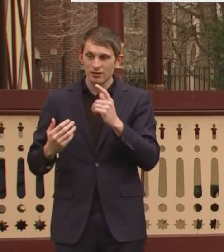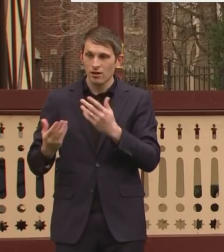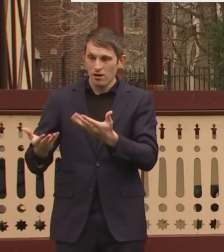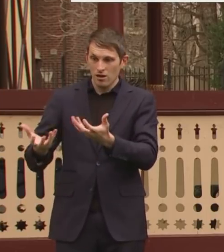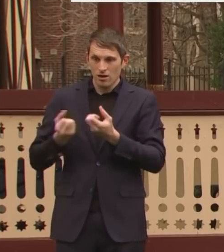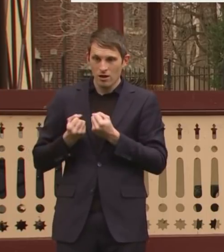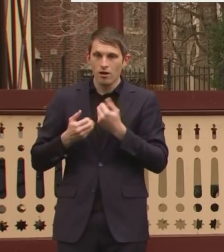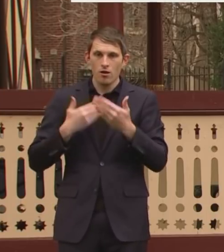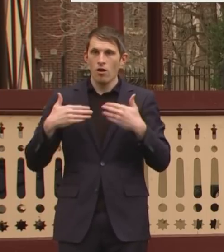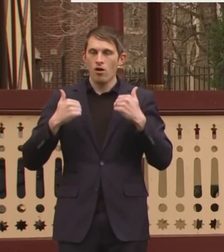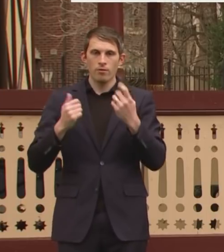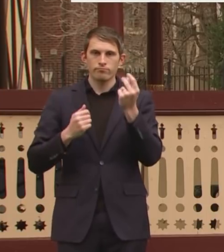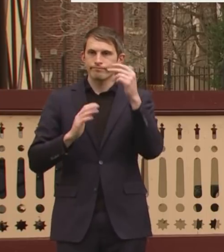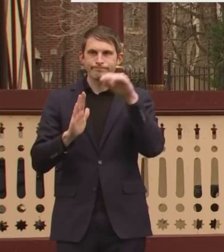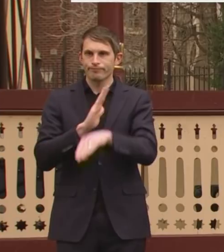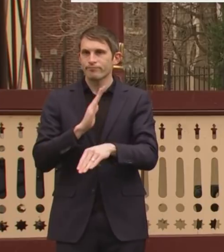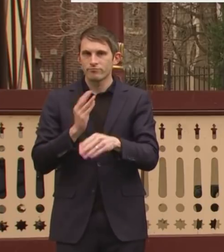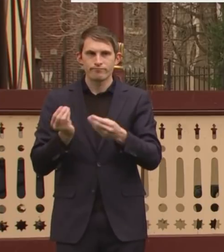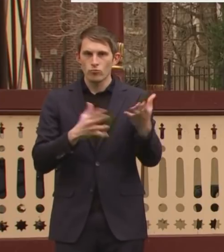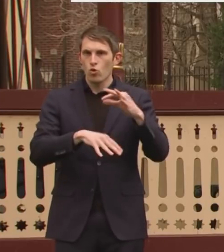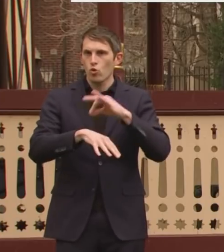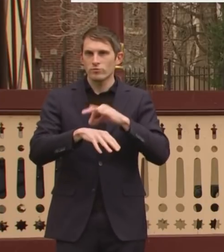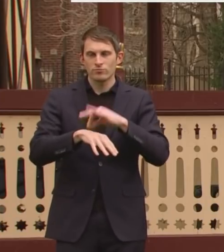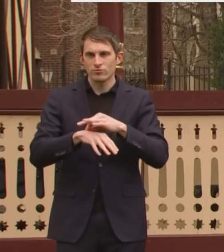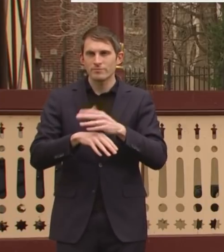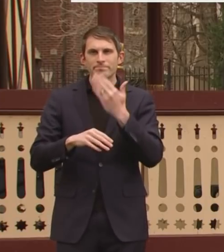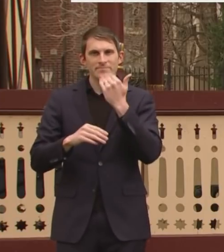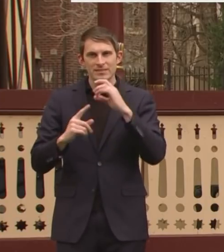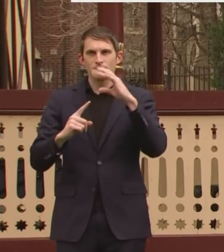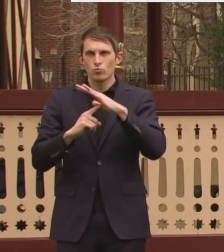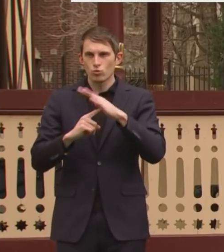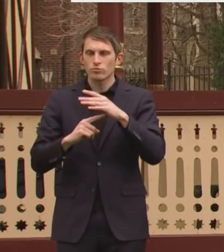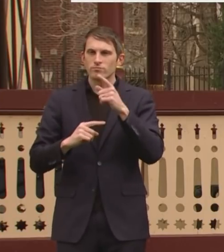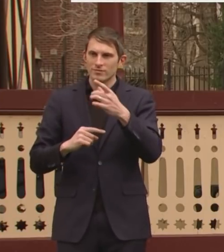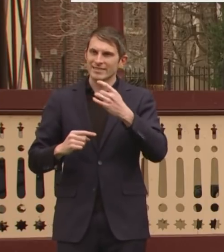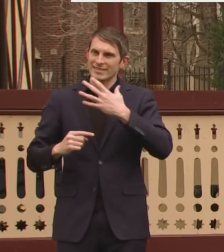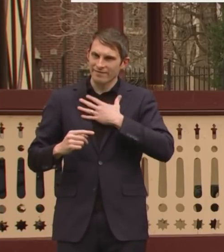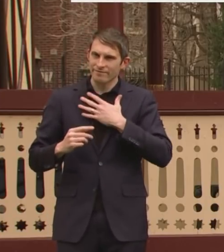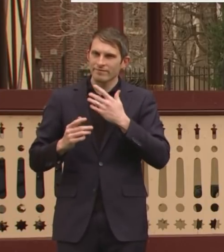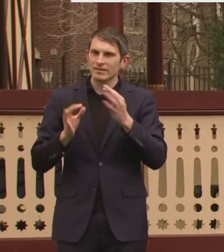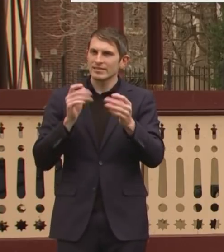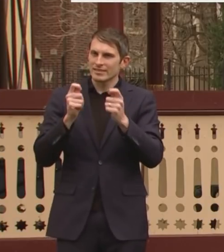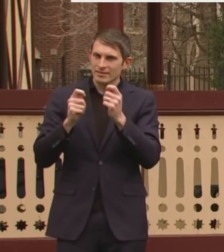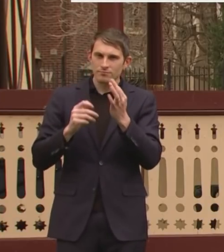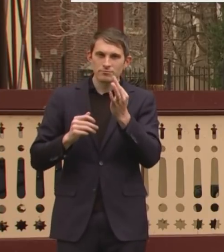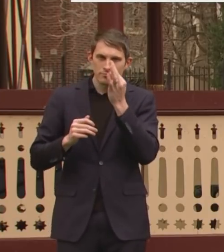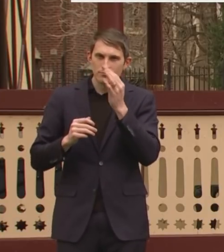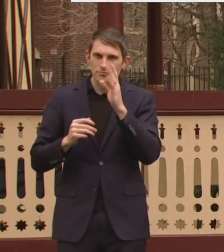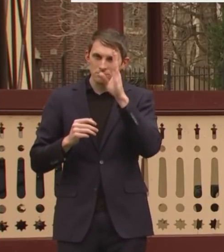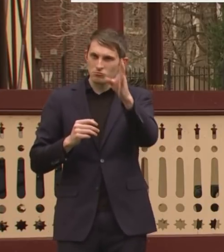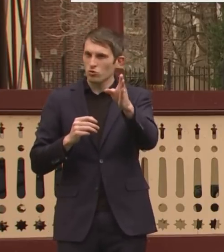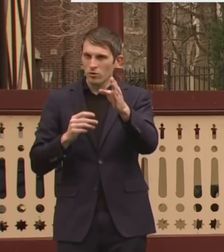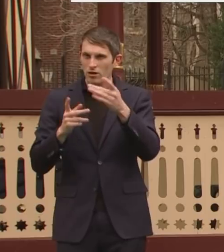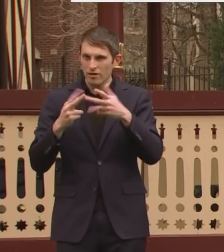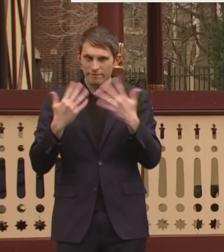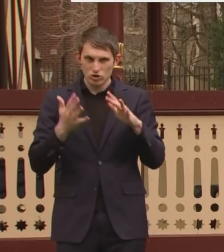very quickly. So get tested and understand if you're a case, if you need to be linked in with care